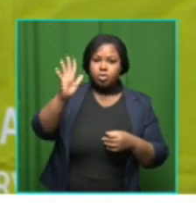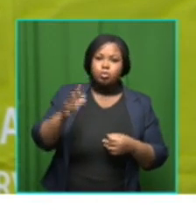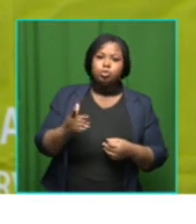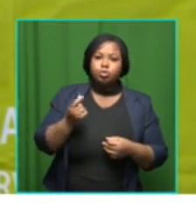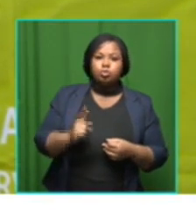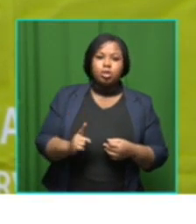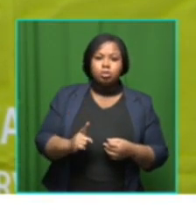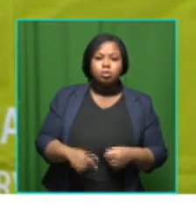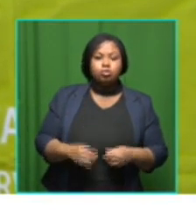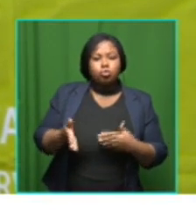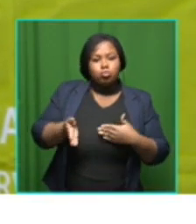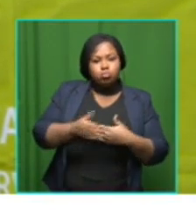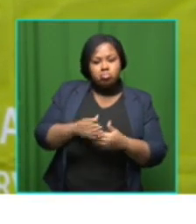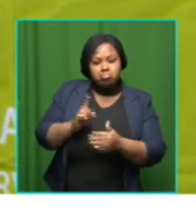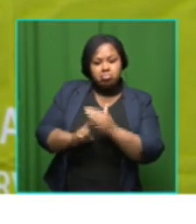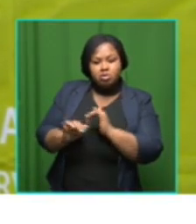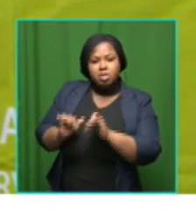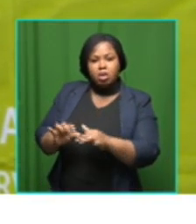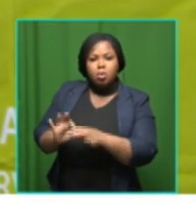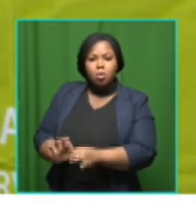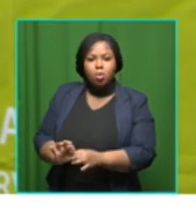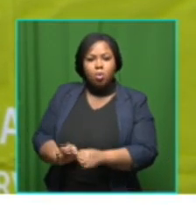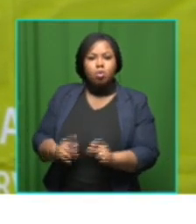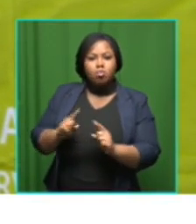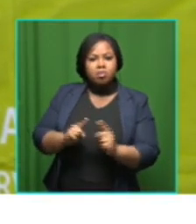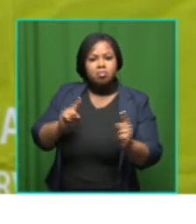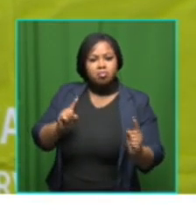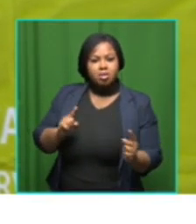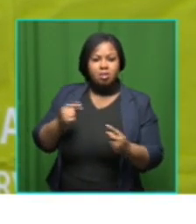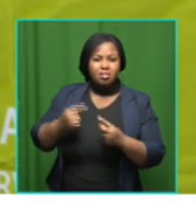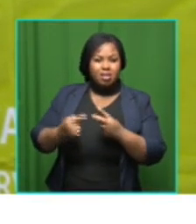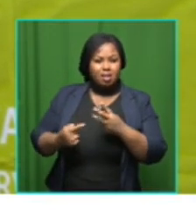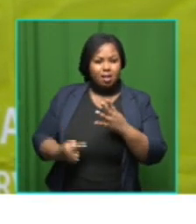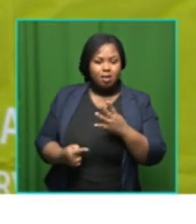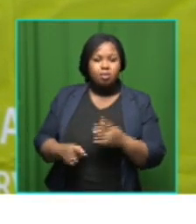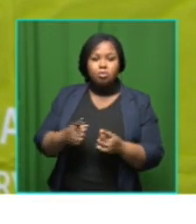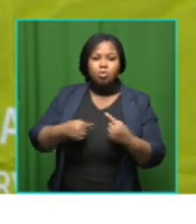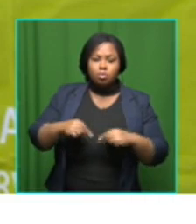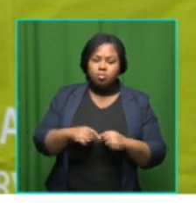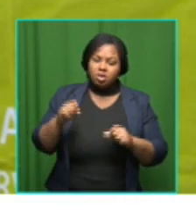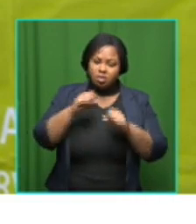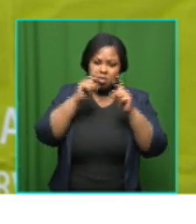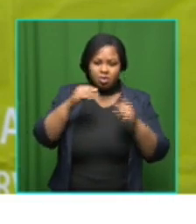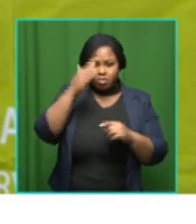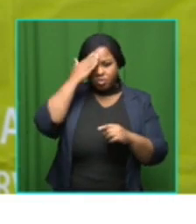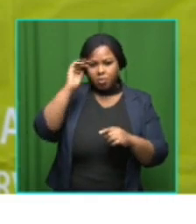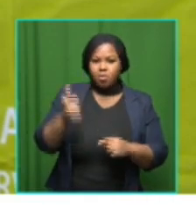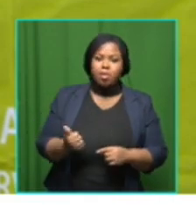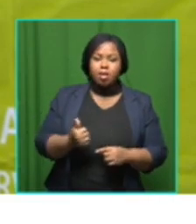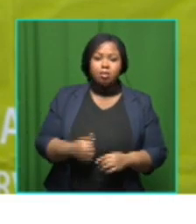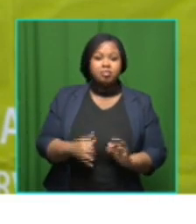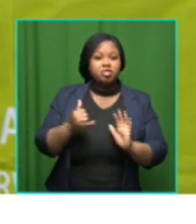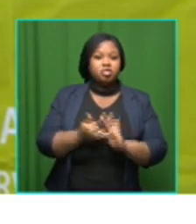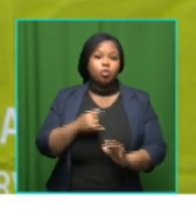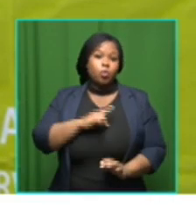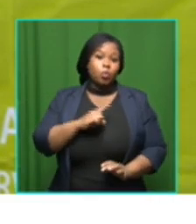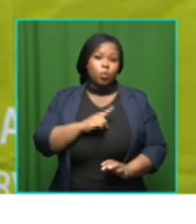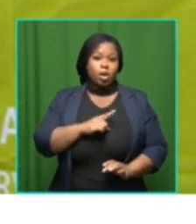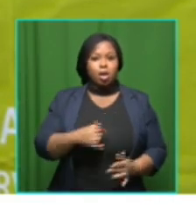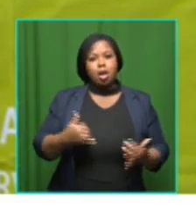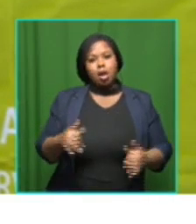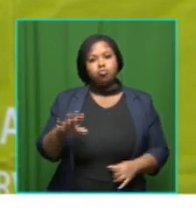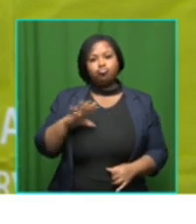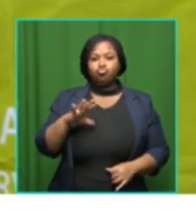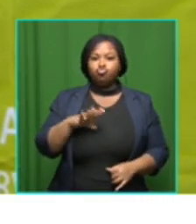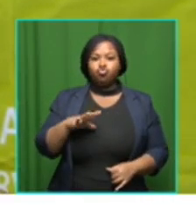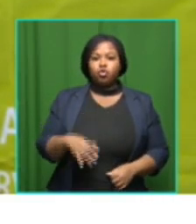actually create a lockdown, restrict movement, and so on and so on. So we must be aware that it is not just simply because we're now fine, we're